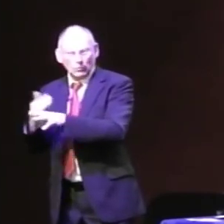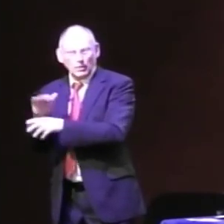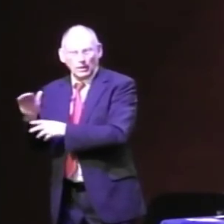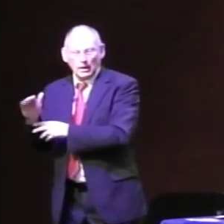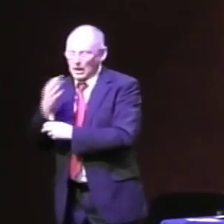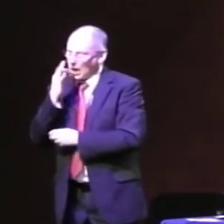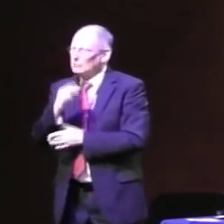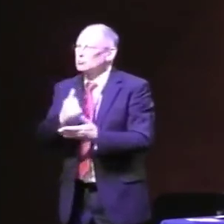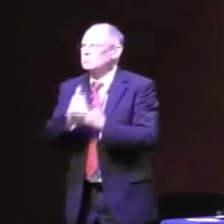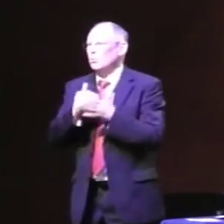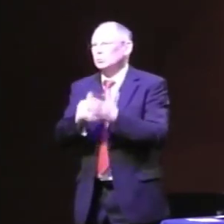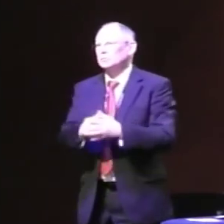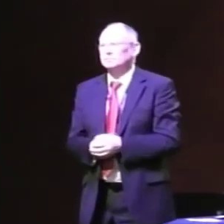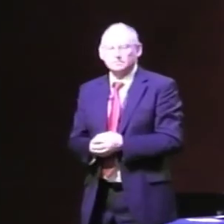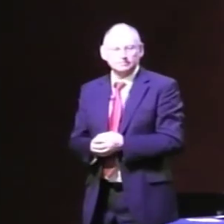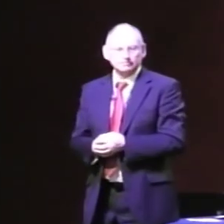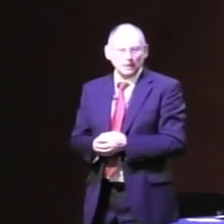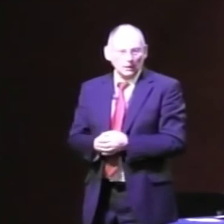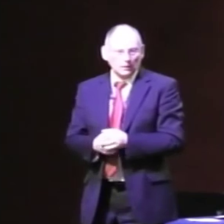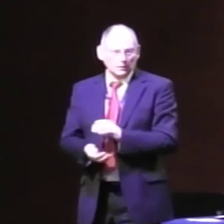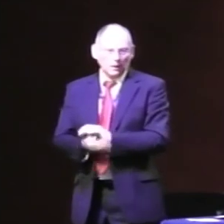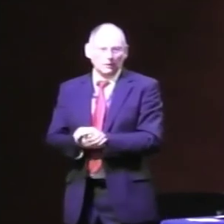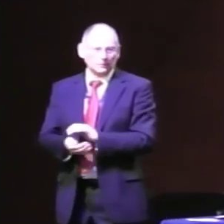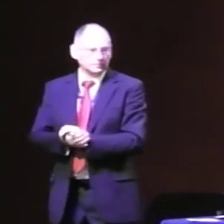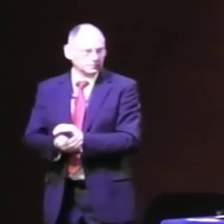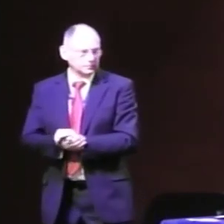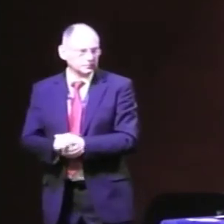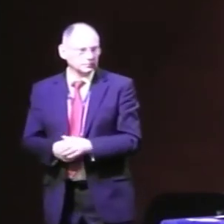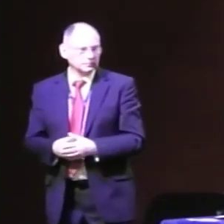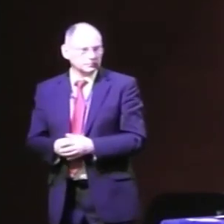would ask you to support the motion. Thank you.